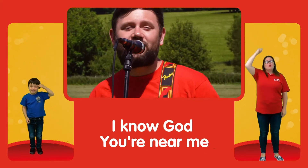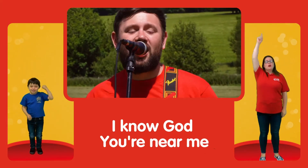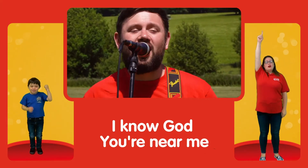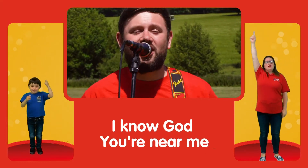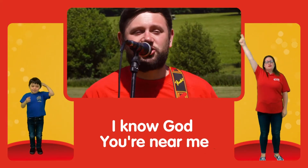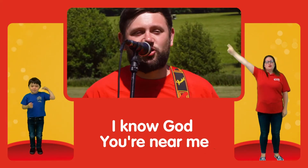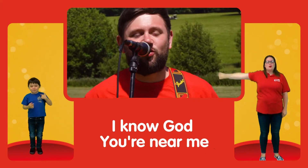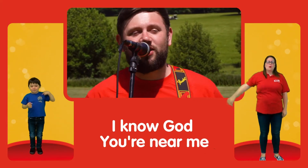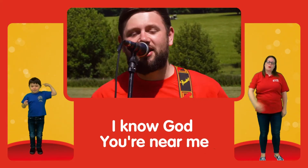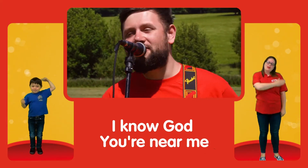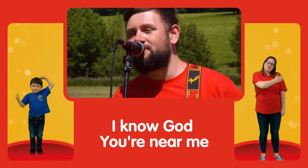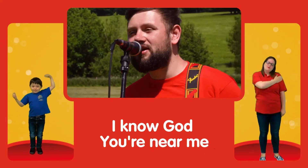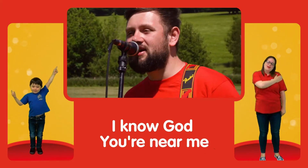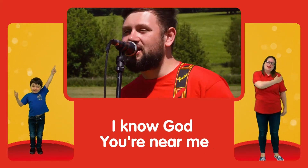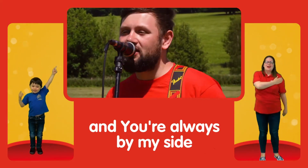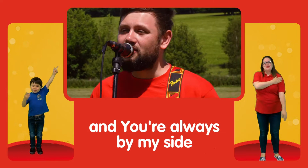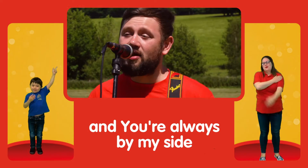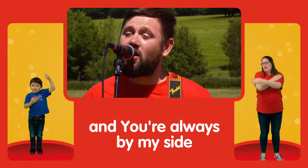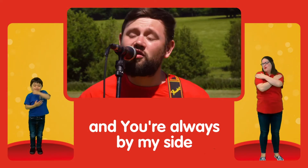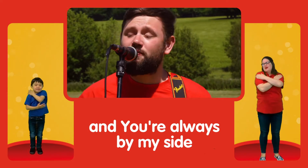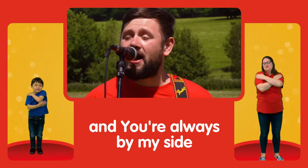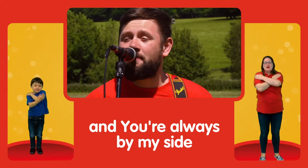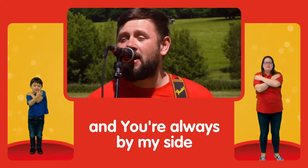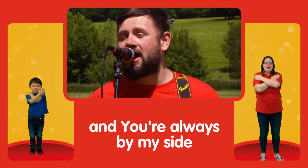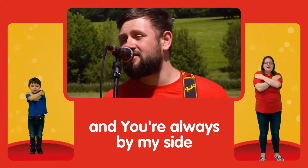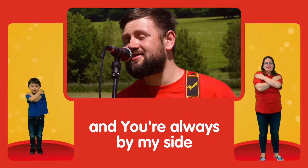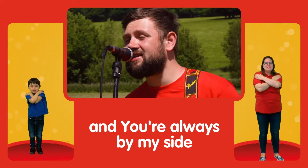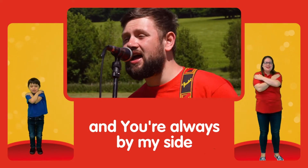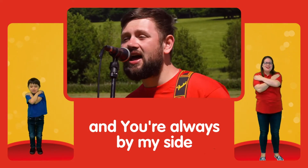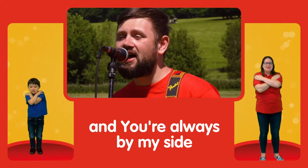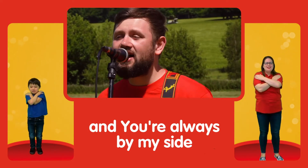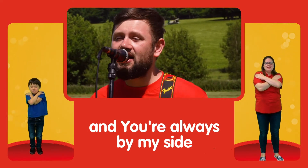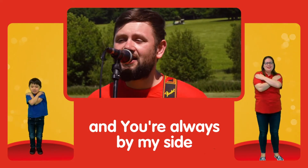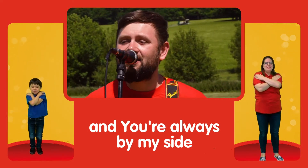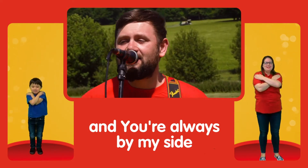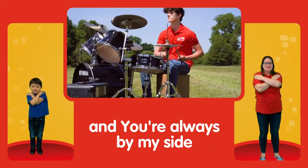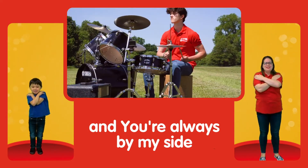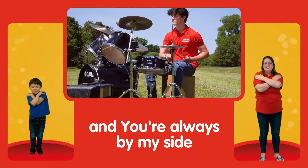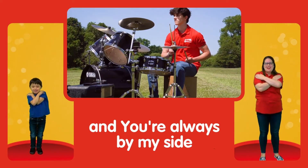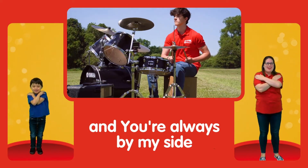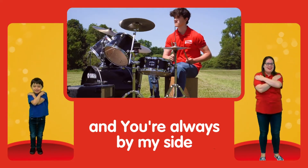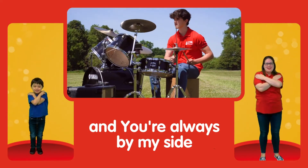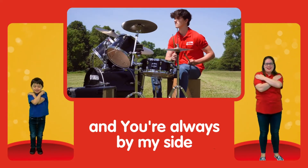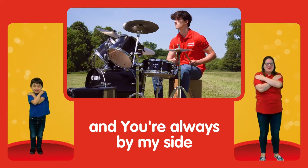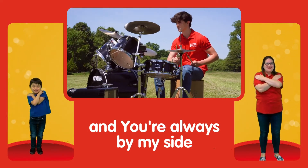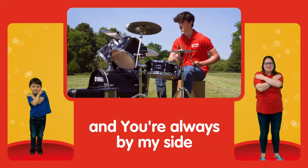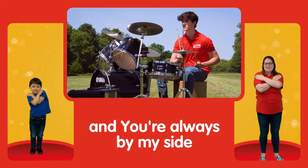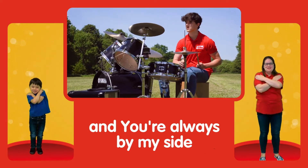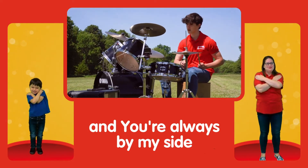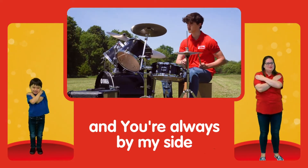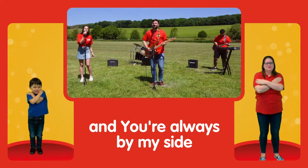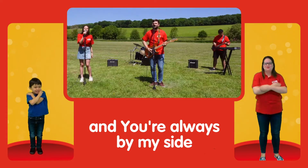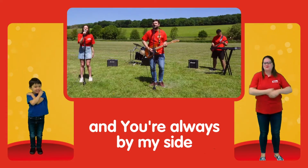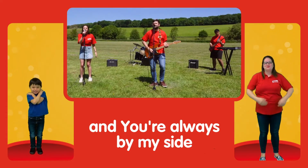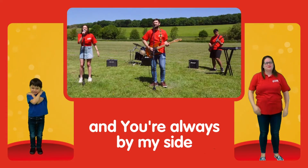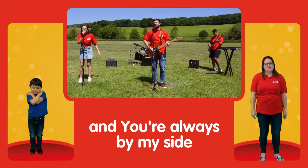I know, God, you're near me and you're always by my side, yeah.